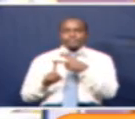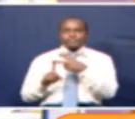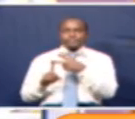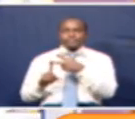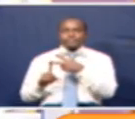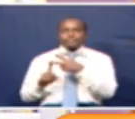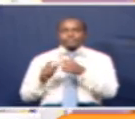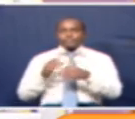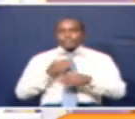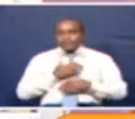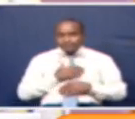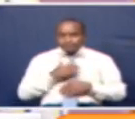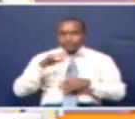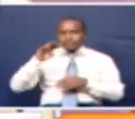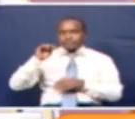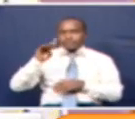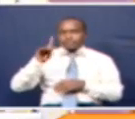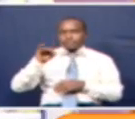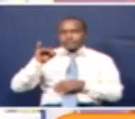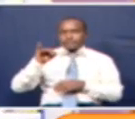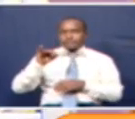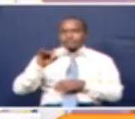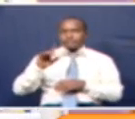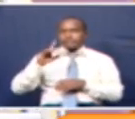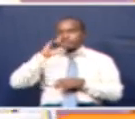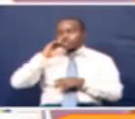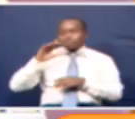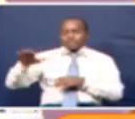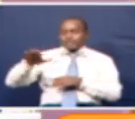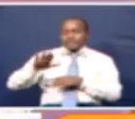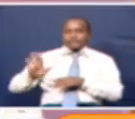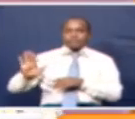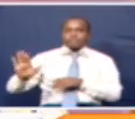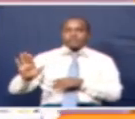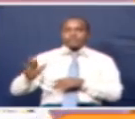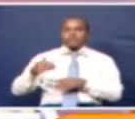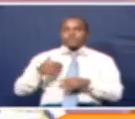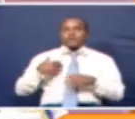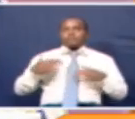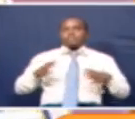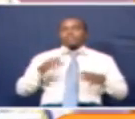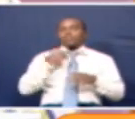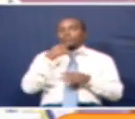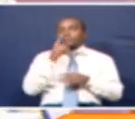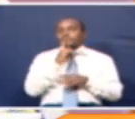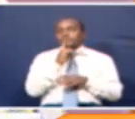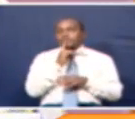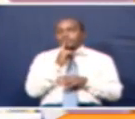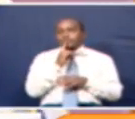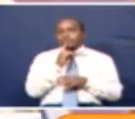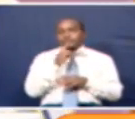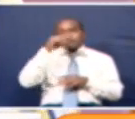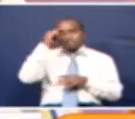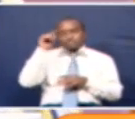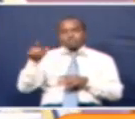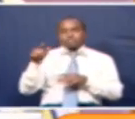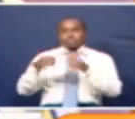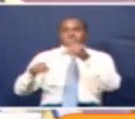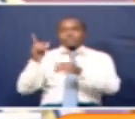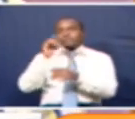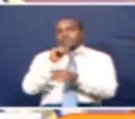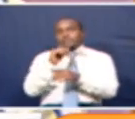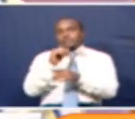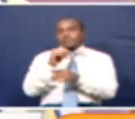Honorable Bandi, even in his backyard, in his constituency, there are people who are saying because he won the election, they don't